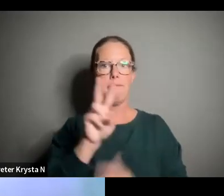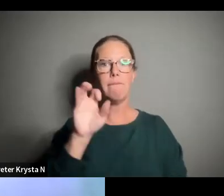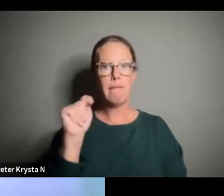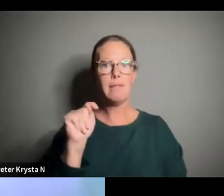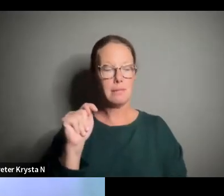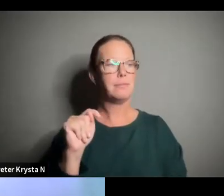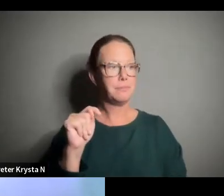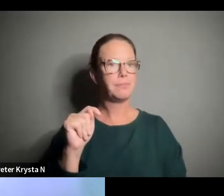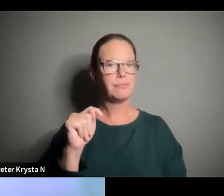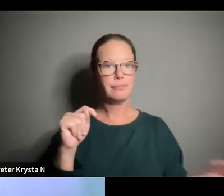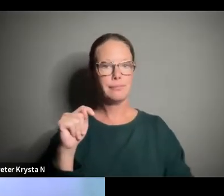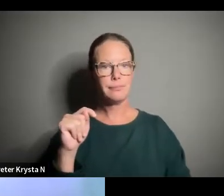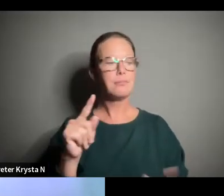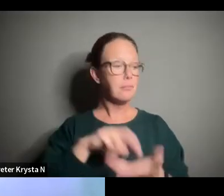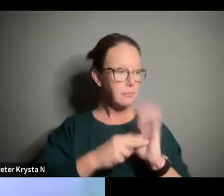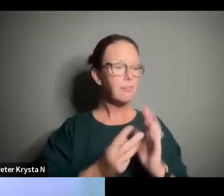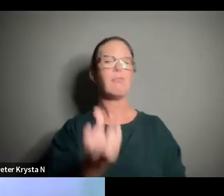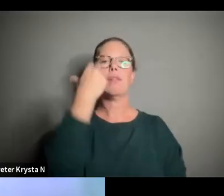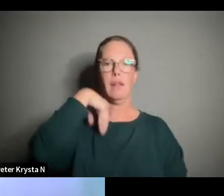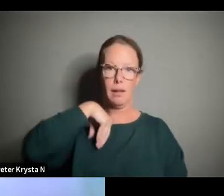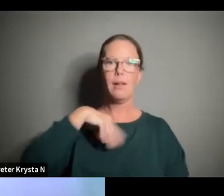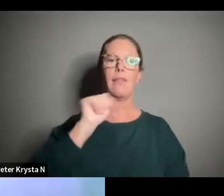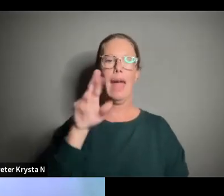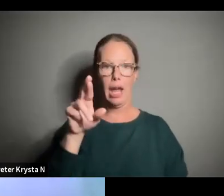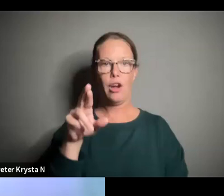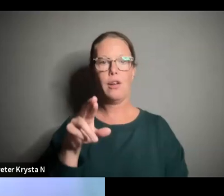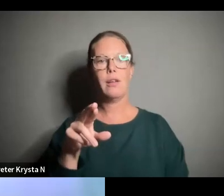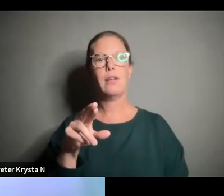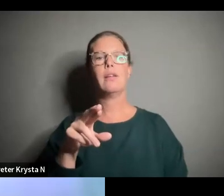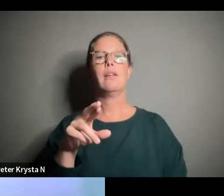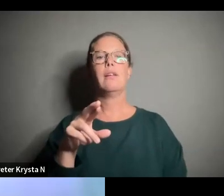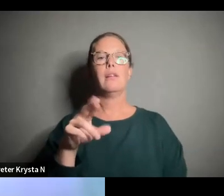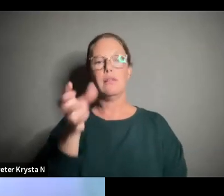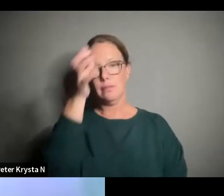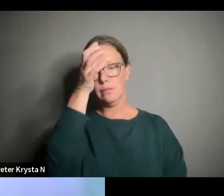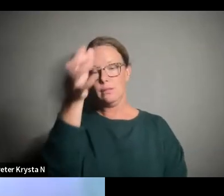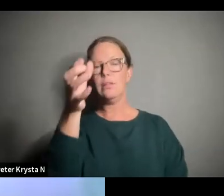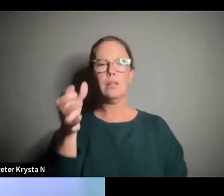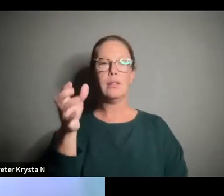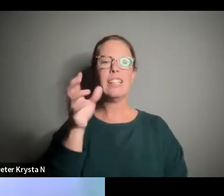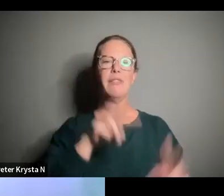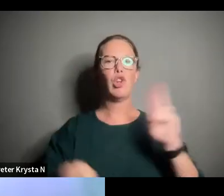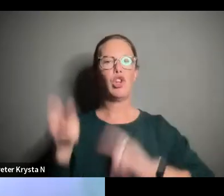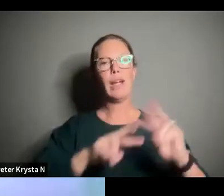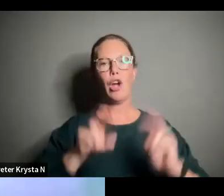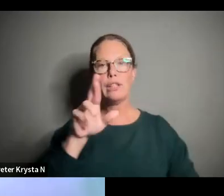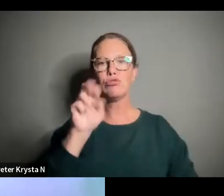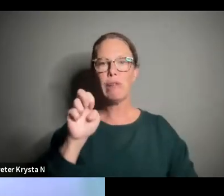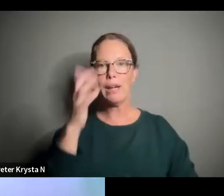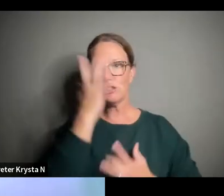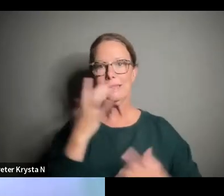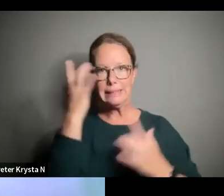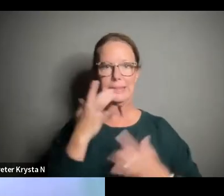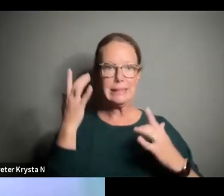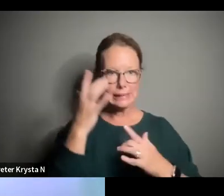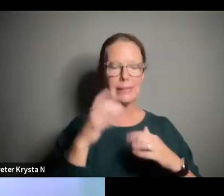to bring the air in. And that's kind of our concept of looking at all these rare diseases that people are in home